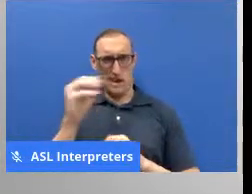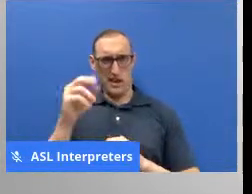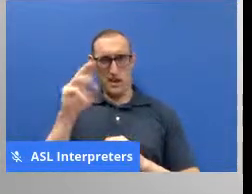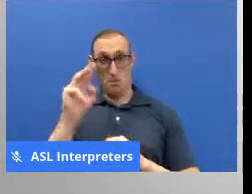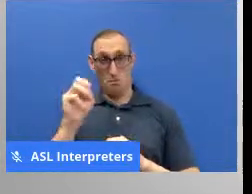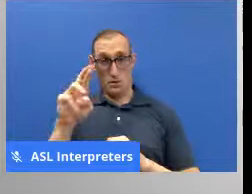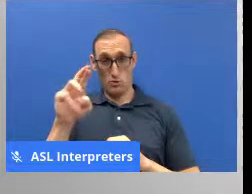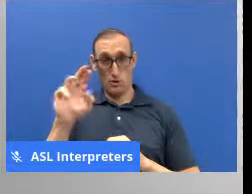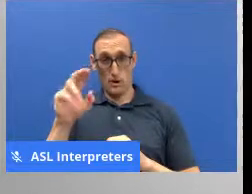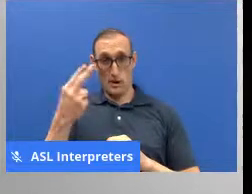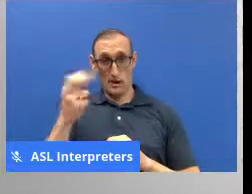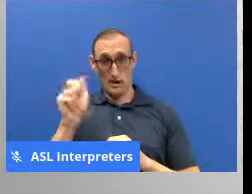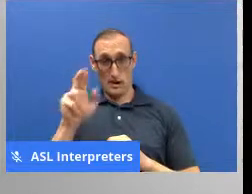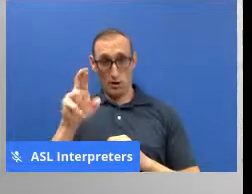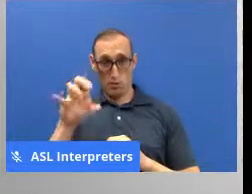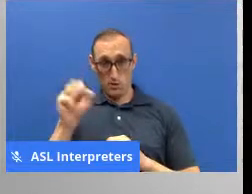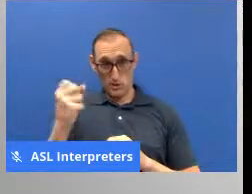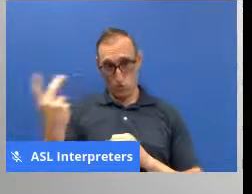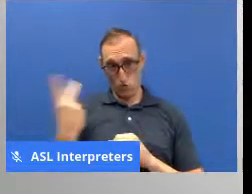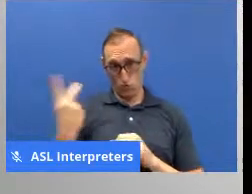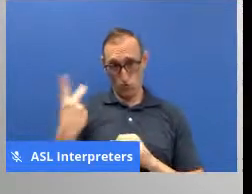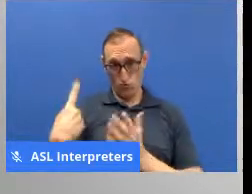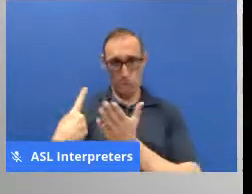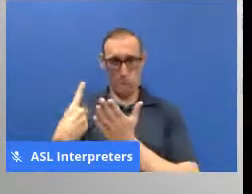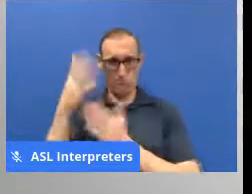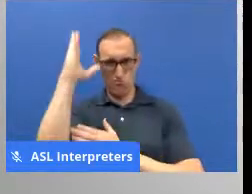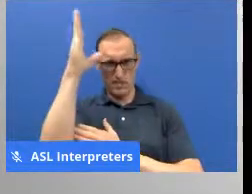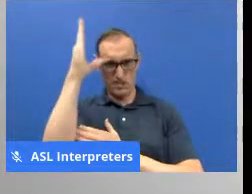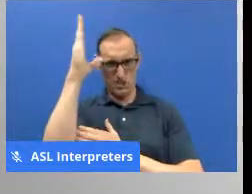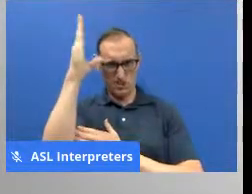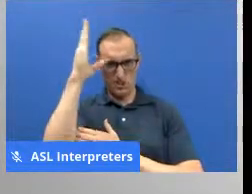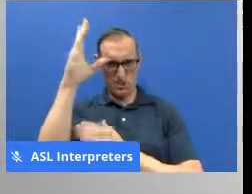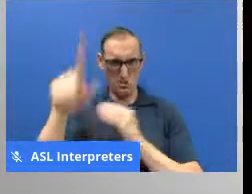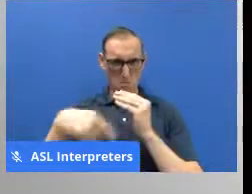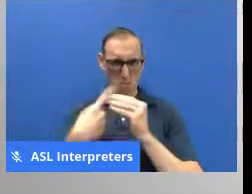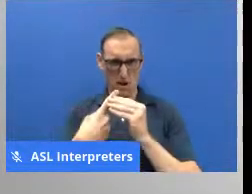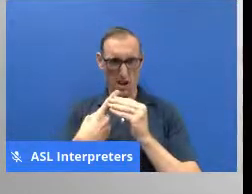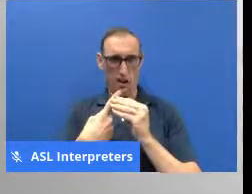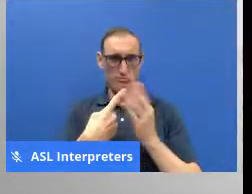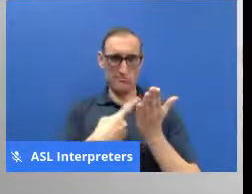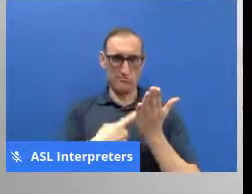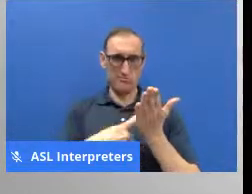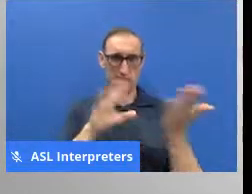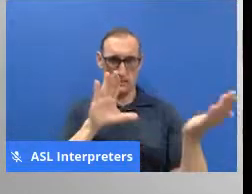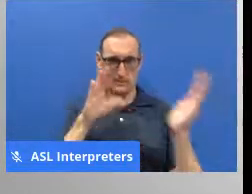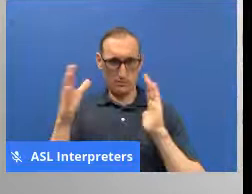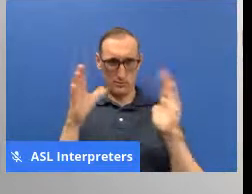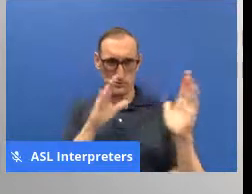we talked about similarities and differences between the 2018 to 2020 plan.